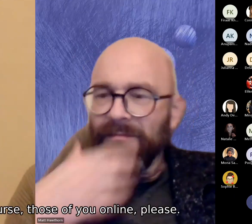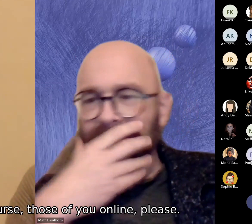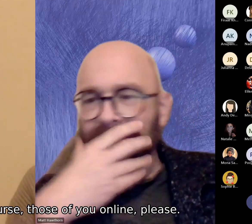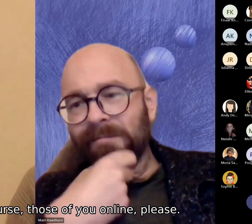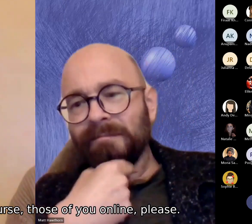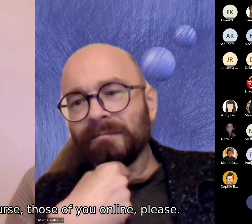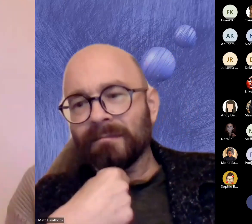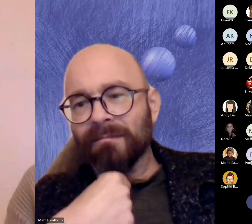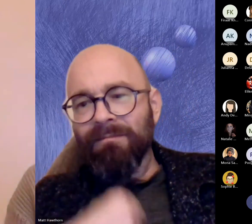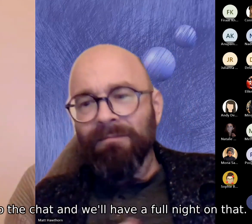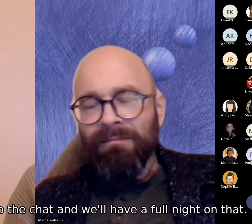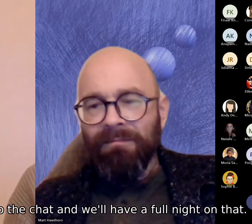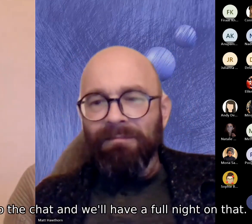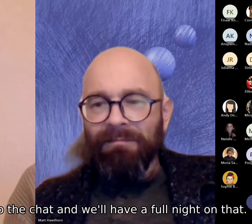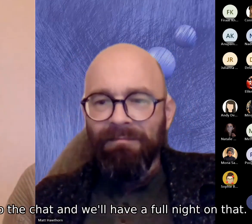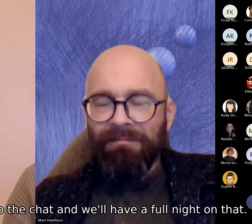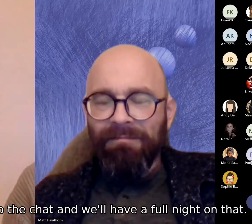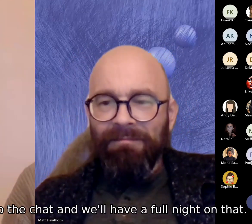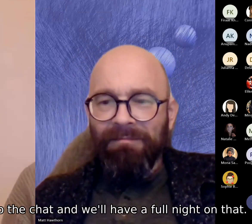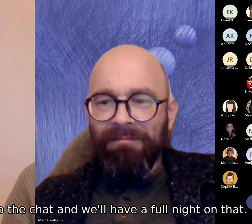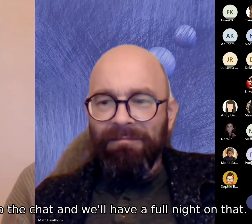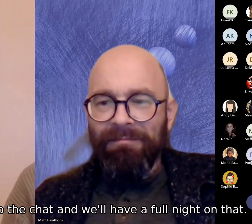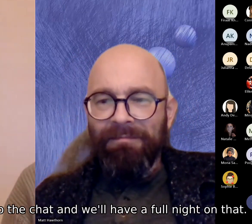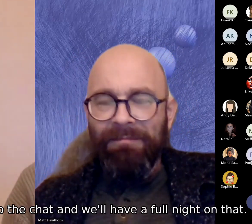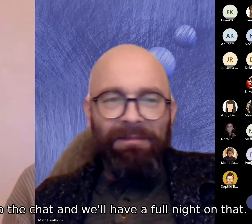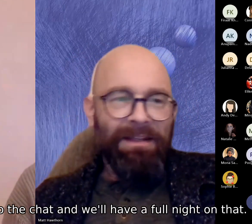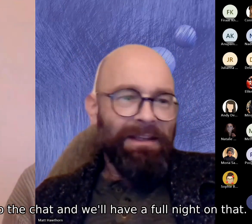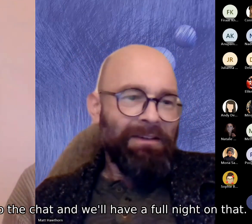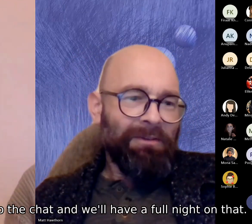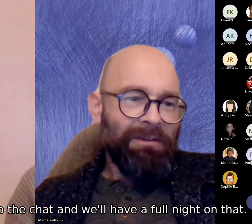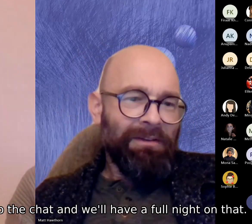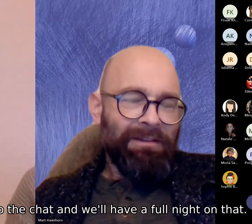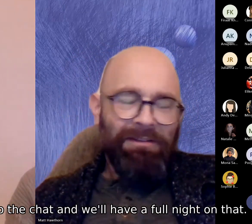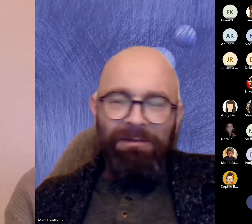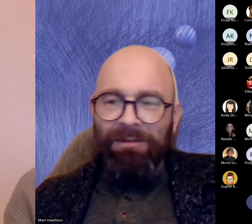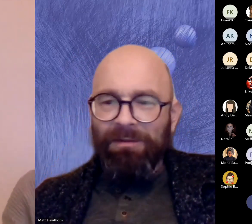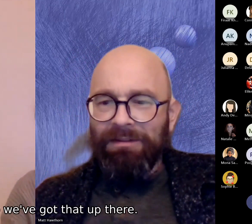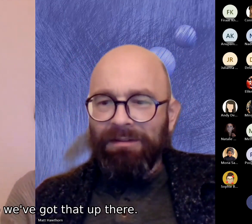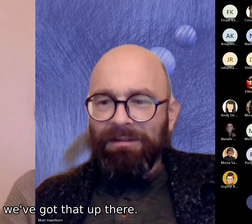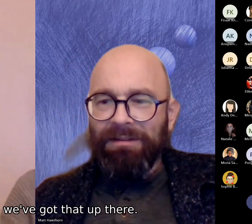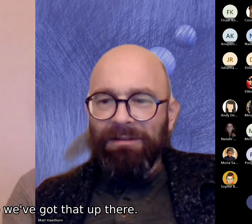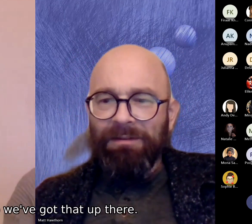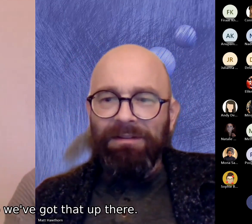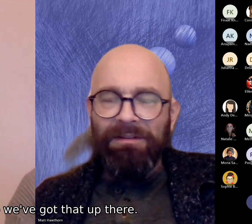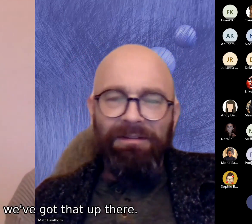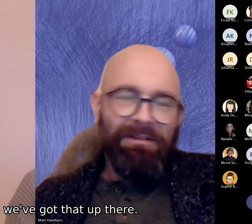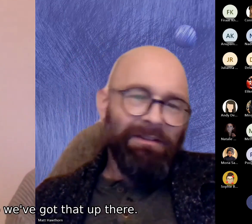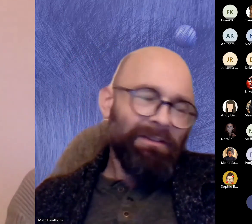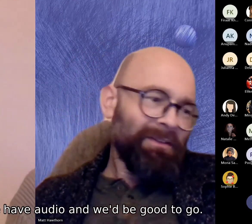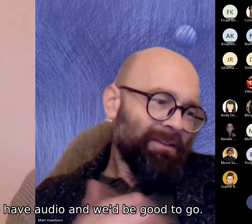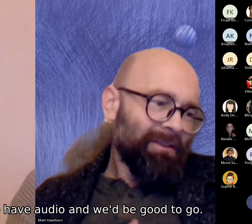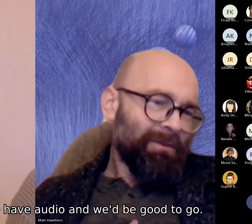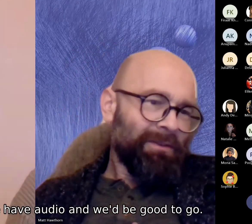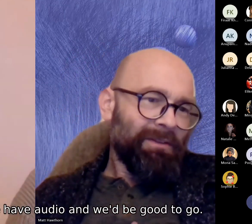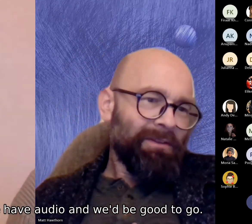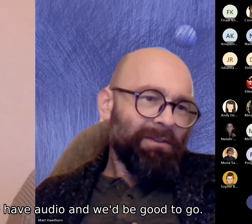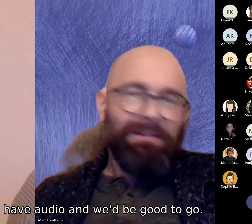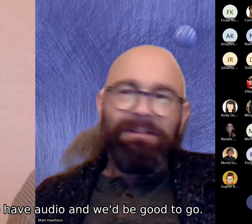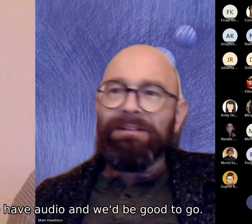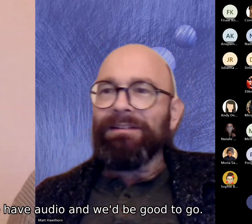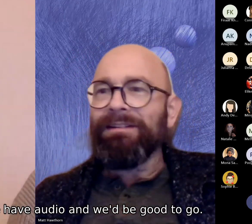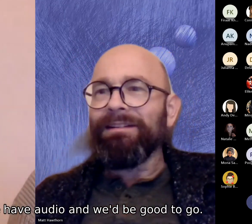And of course, those of you online, please, you can drop lines into the chat, and we'll pull in on that. So we've got Matt up there. Let's see if we